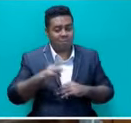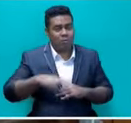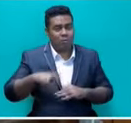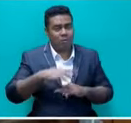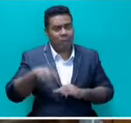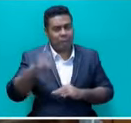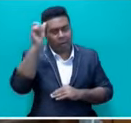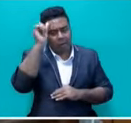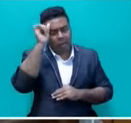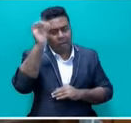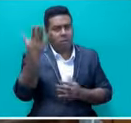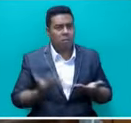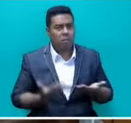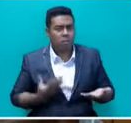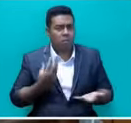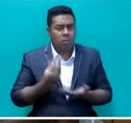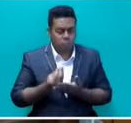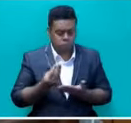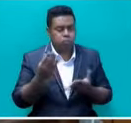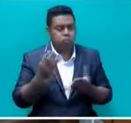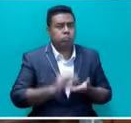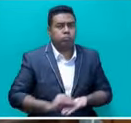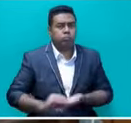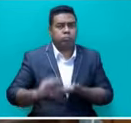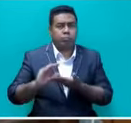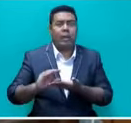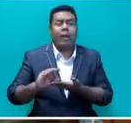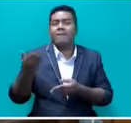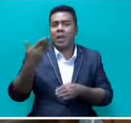and everyone acknowledges that this is a new law.